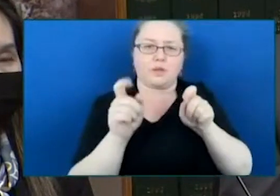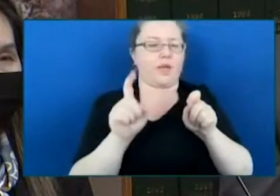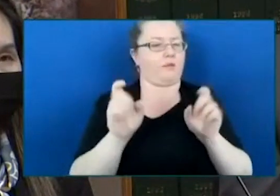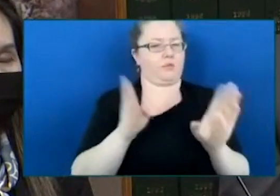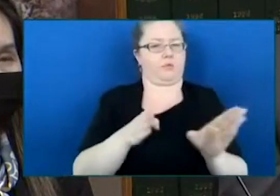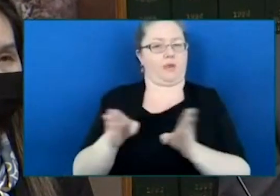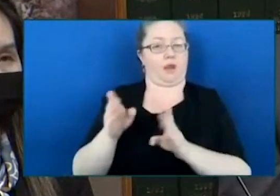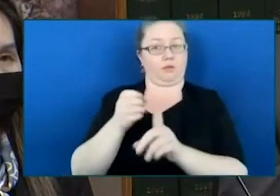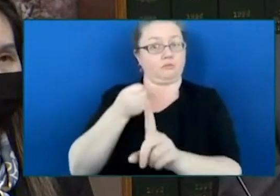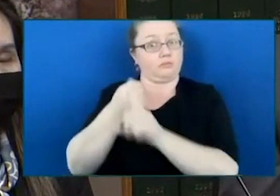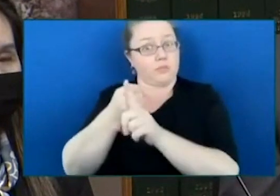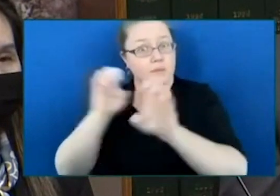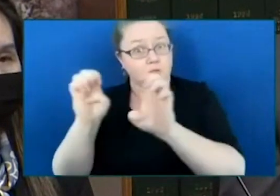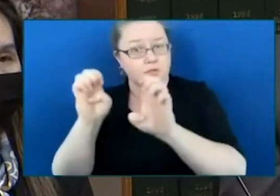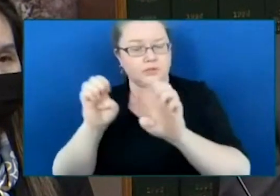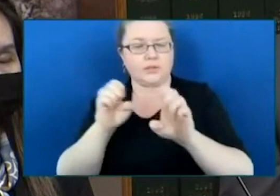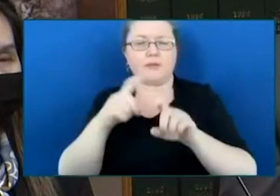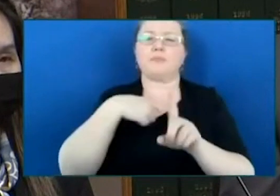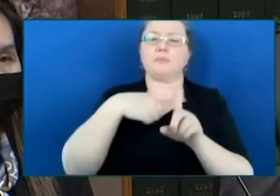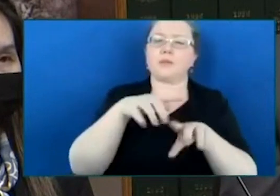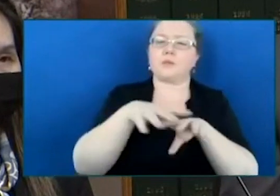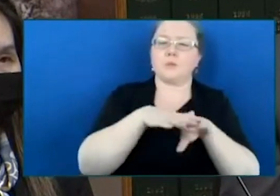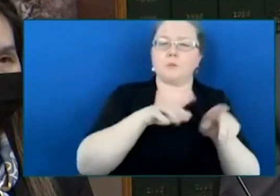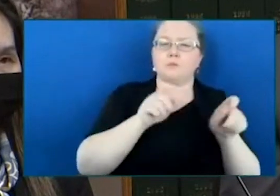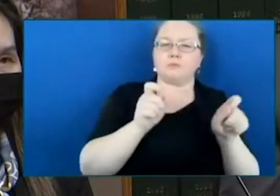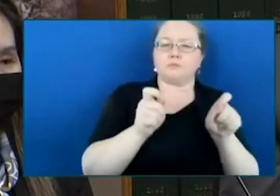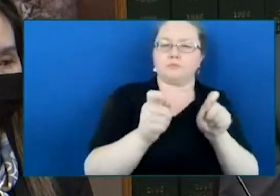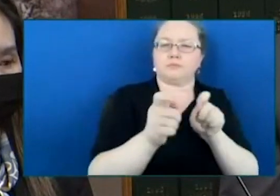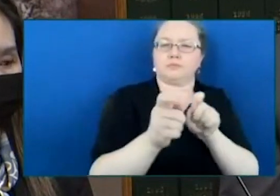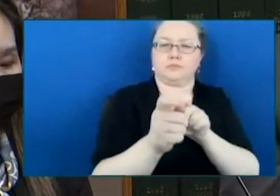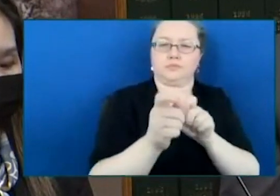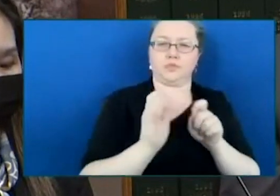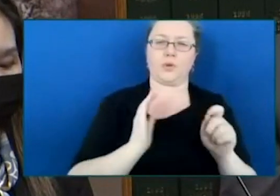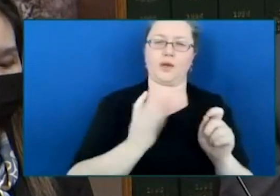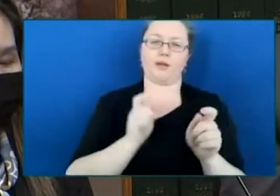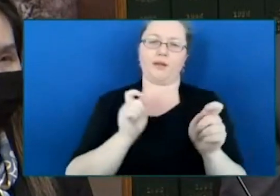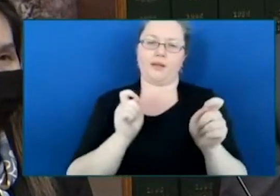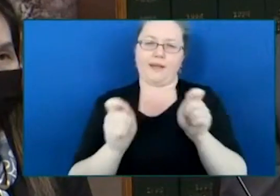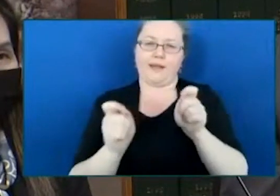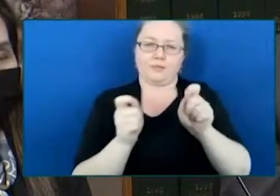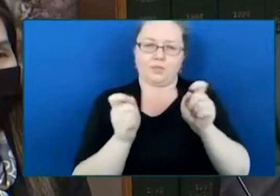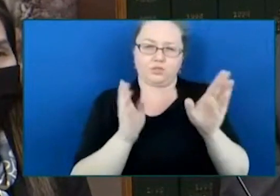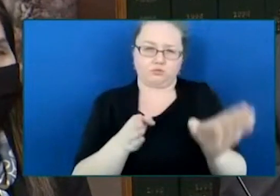where BC's climate preparedness and adaptation strategy comes into play.